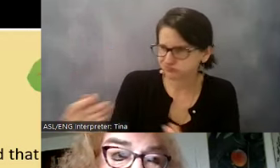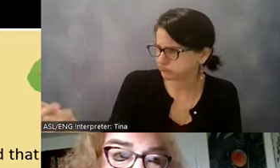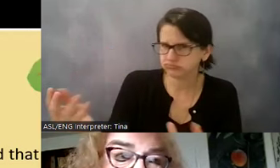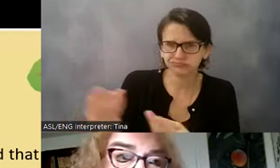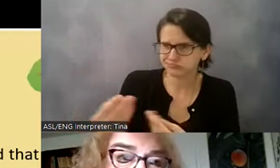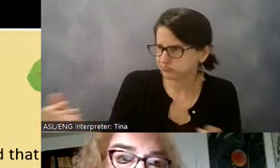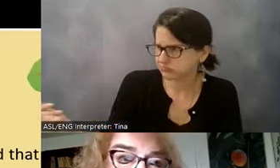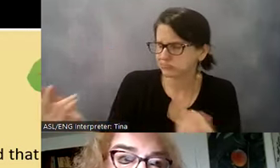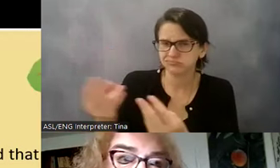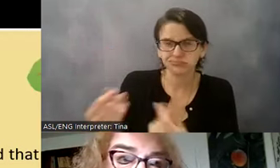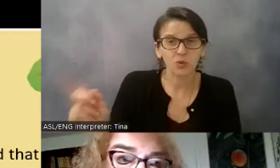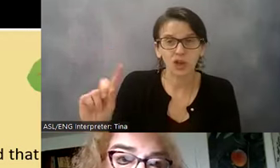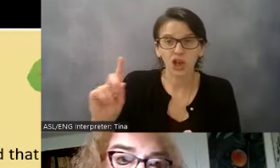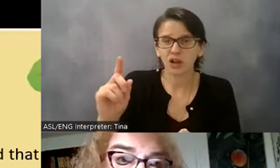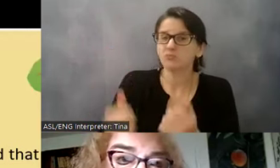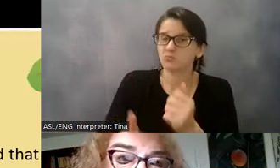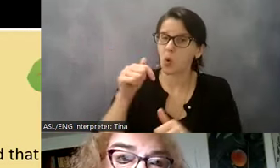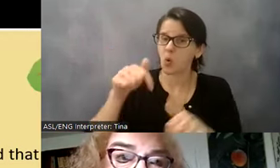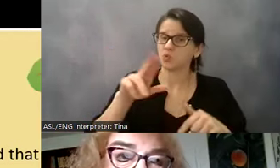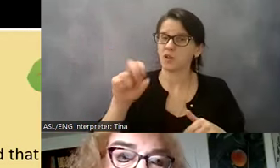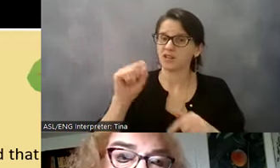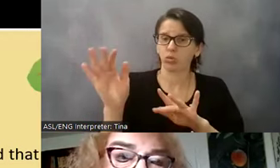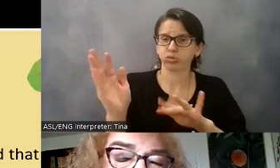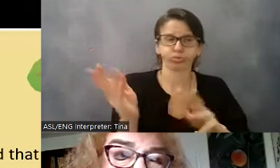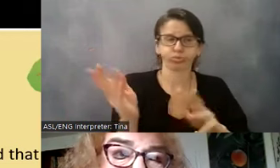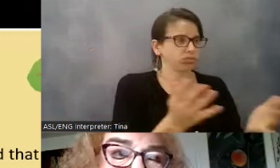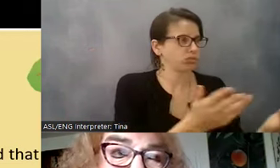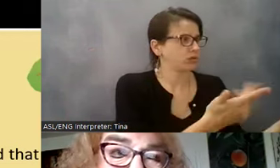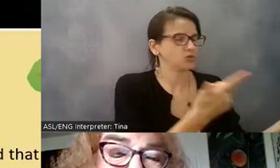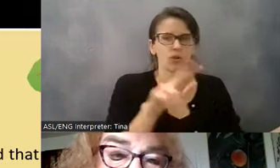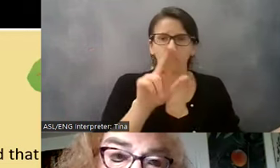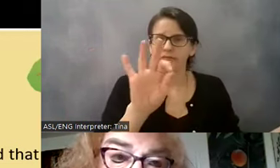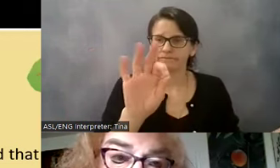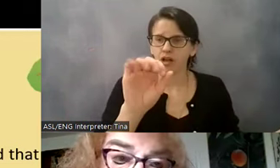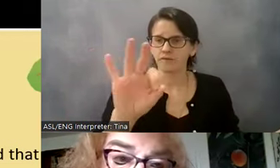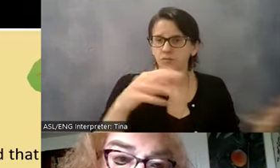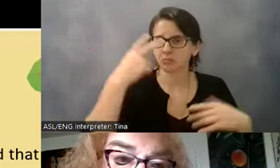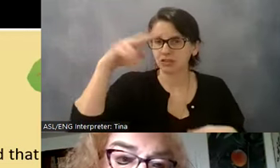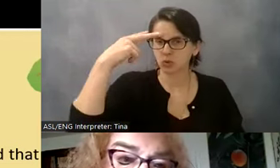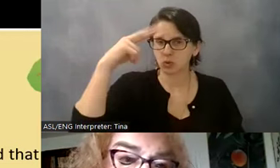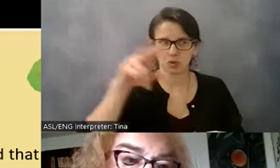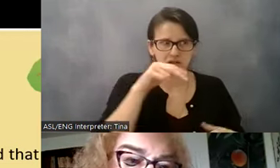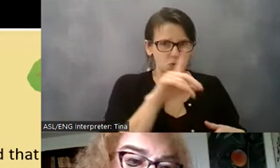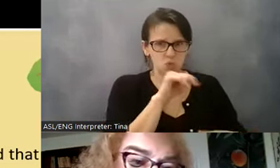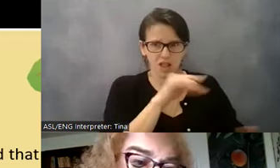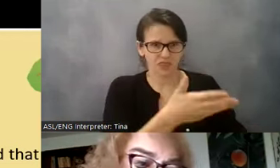not helping anybody doing anything. So this is all a result